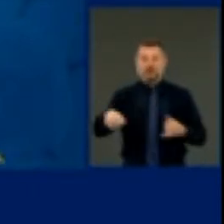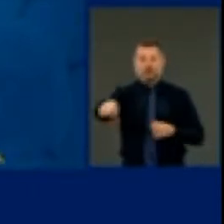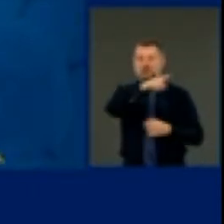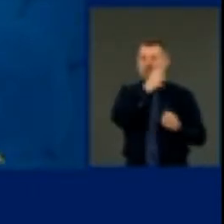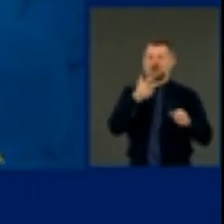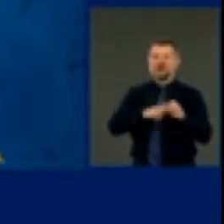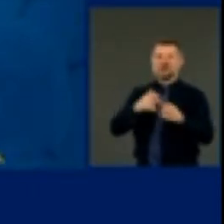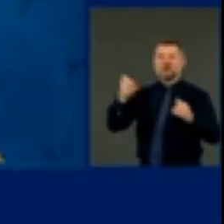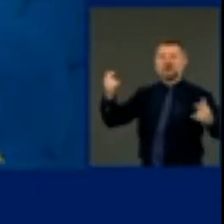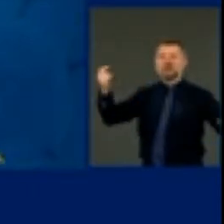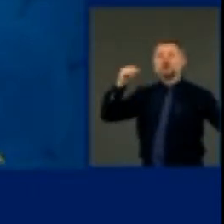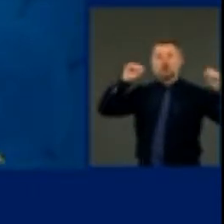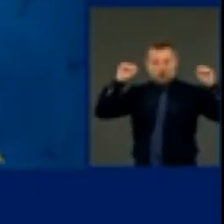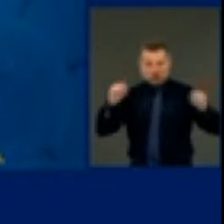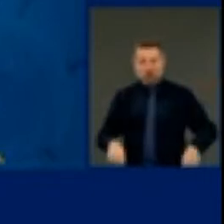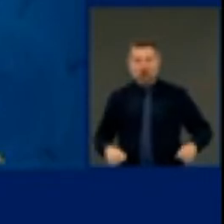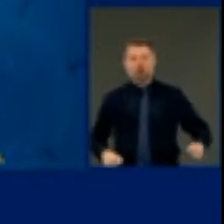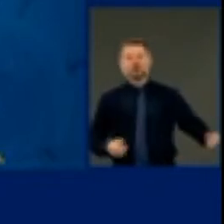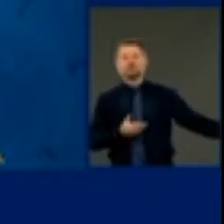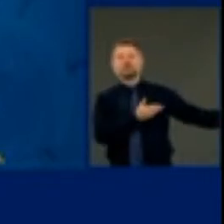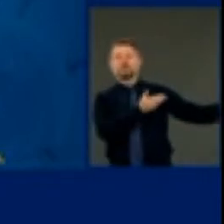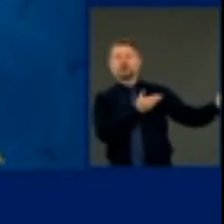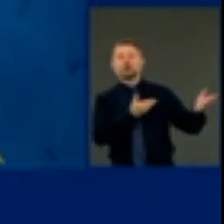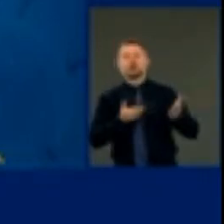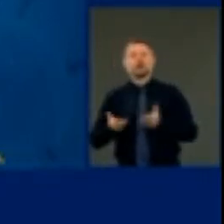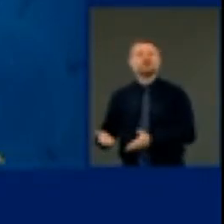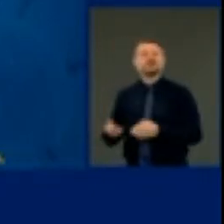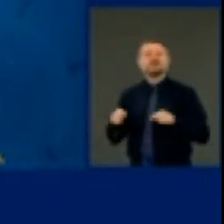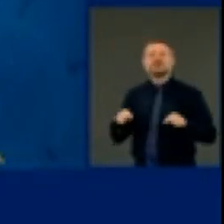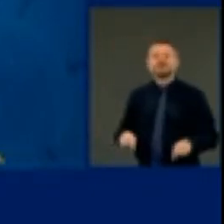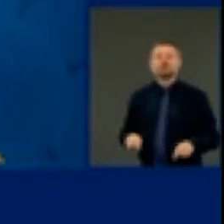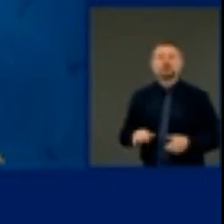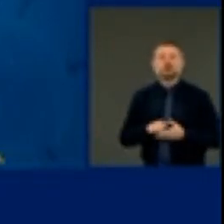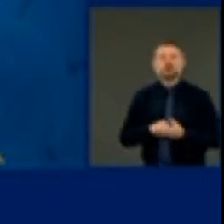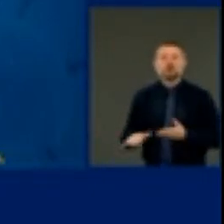They could actually be bringing the virus to New York.